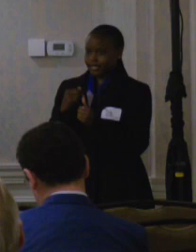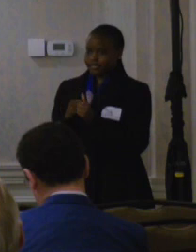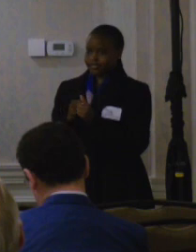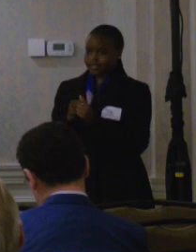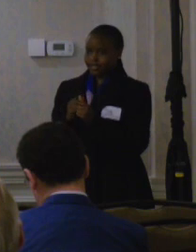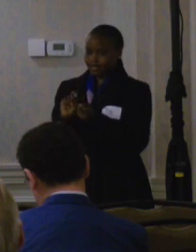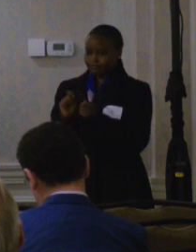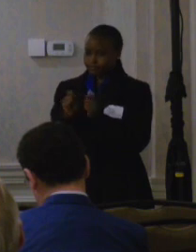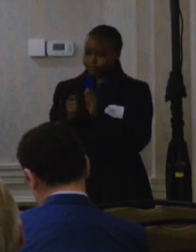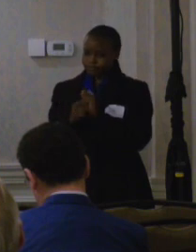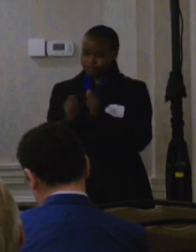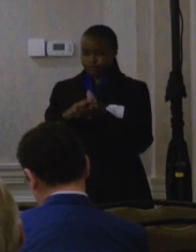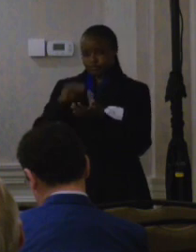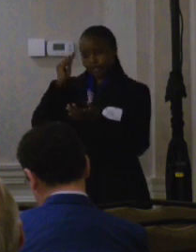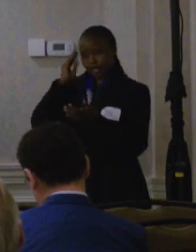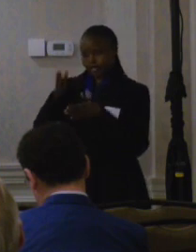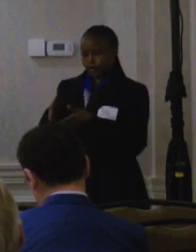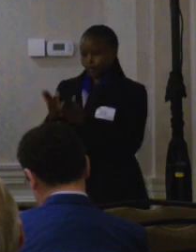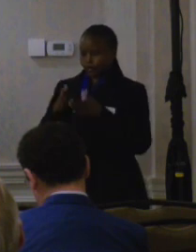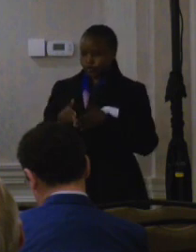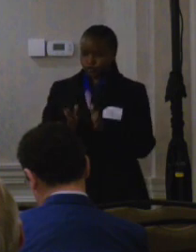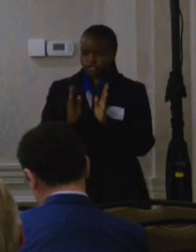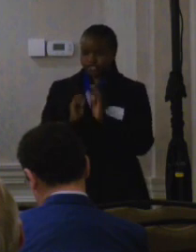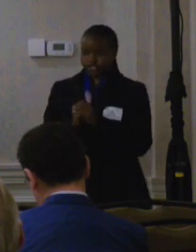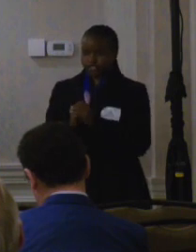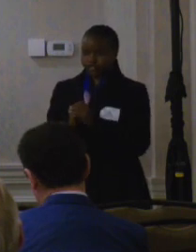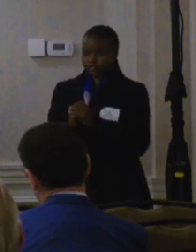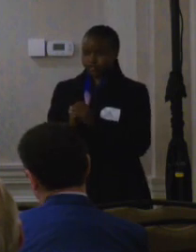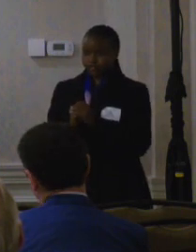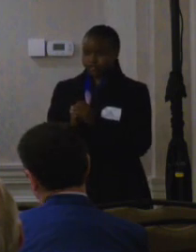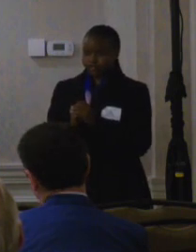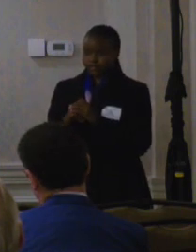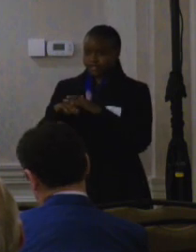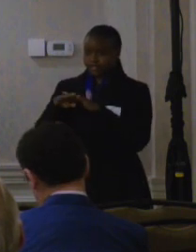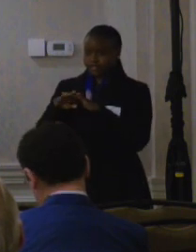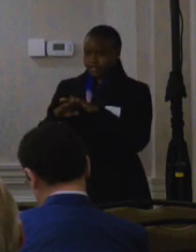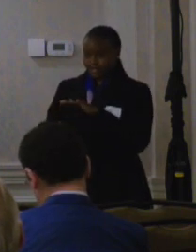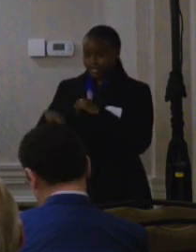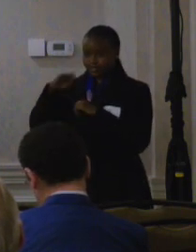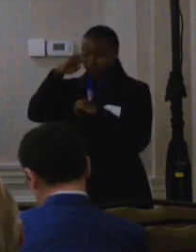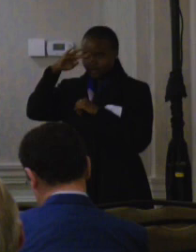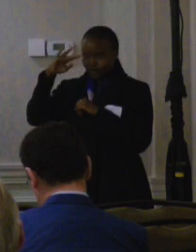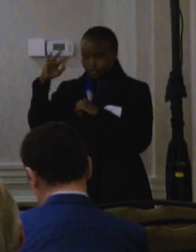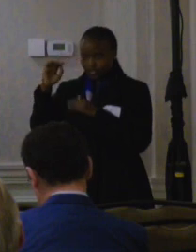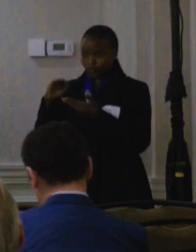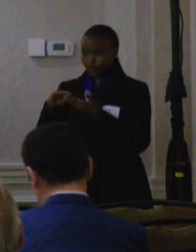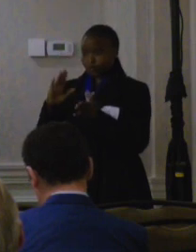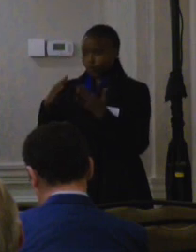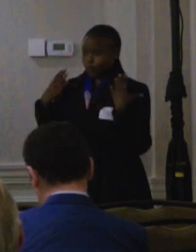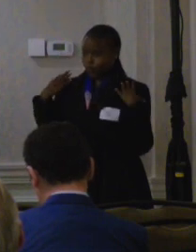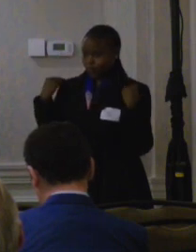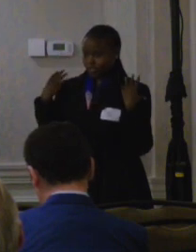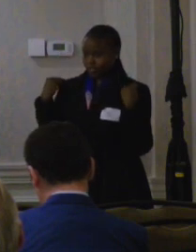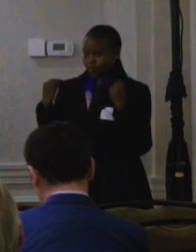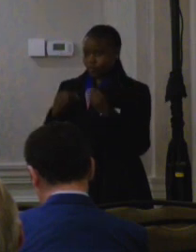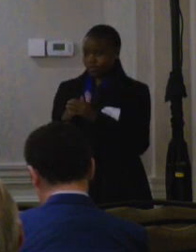tailor learning opportunities. It is less theoretical and more